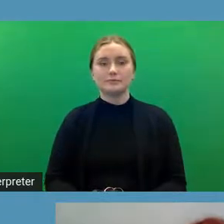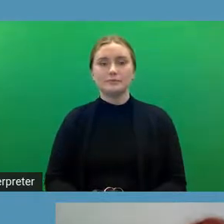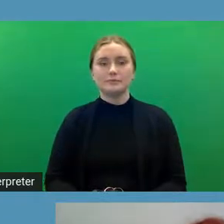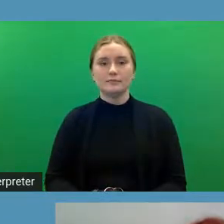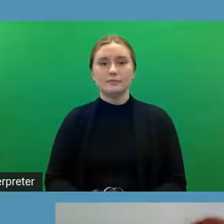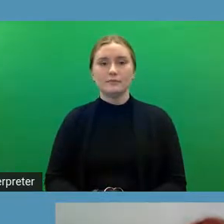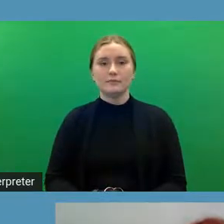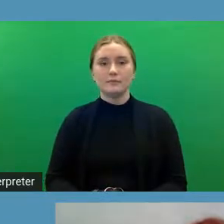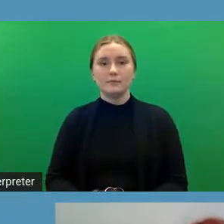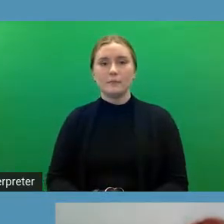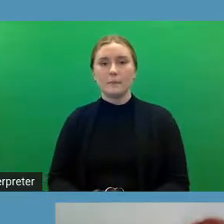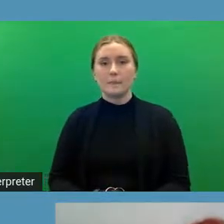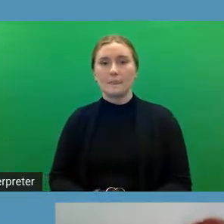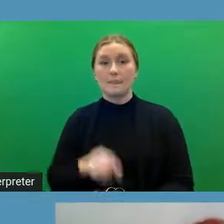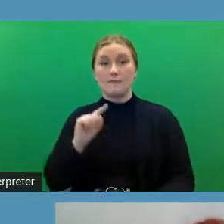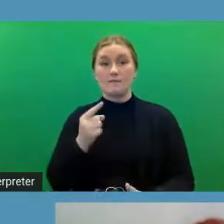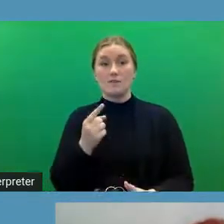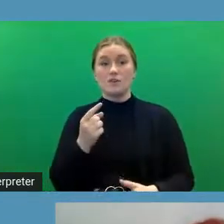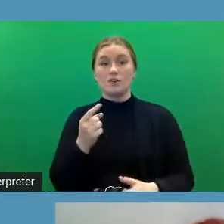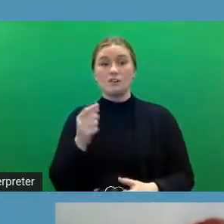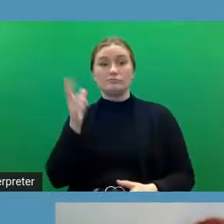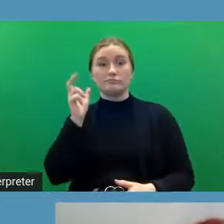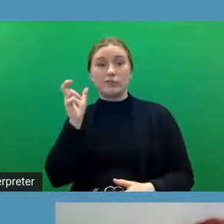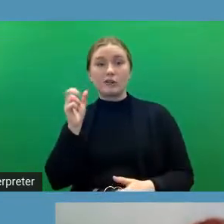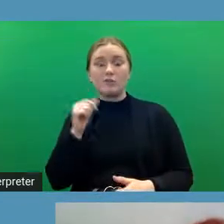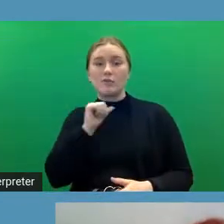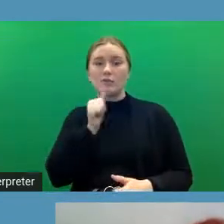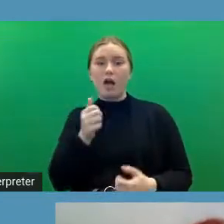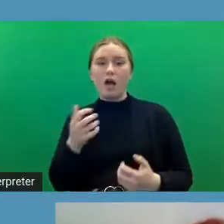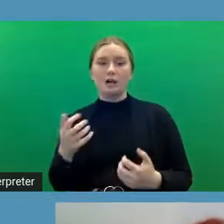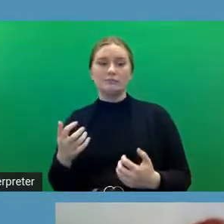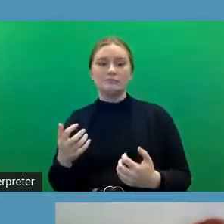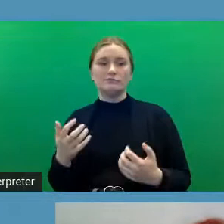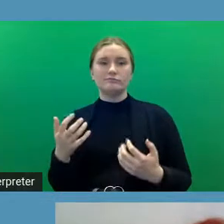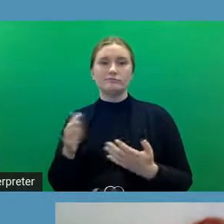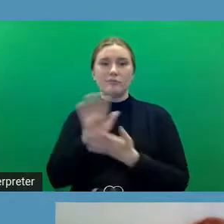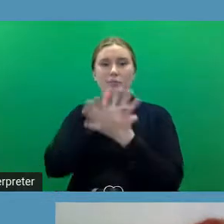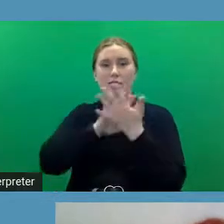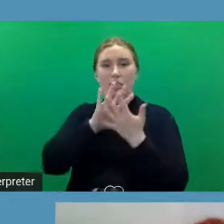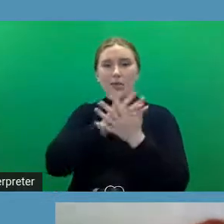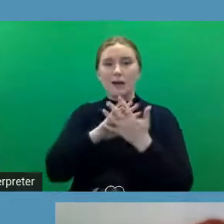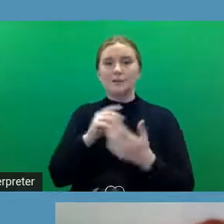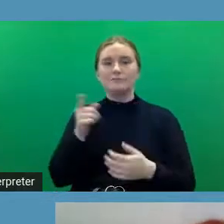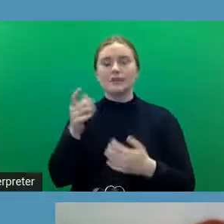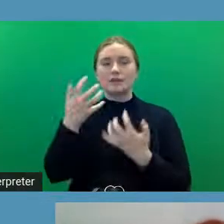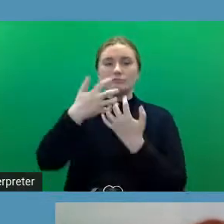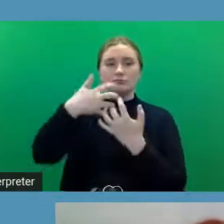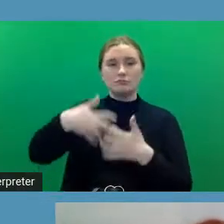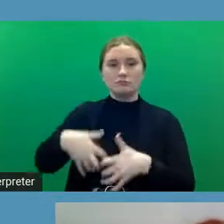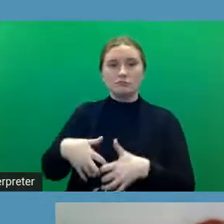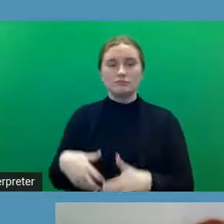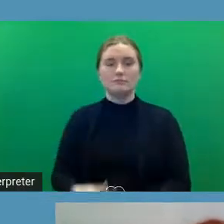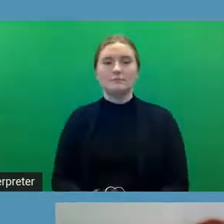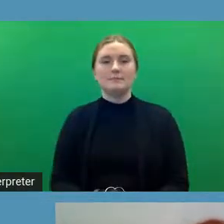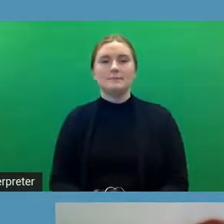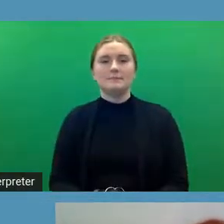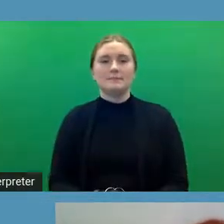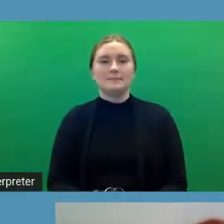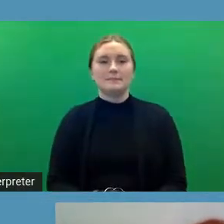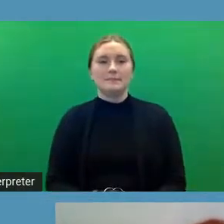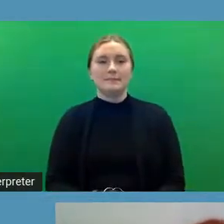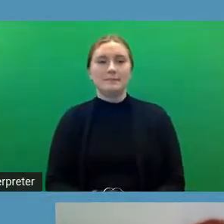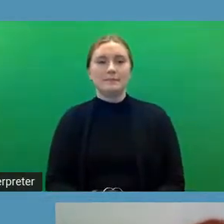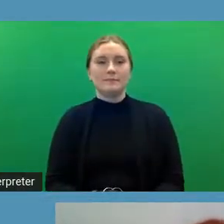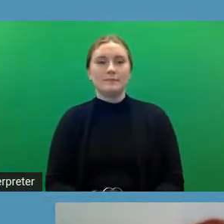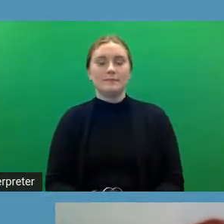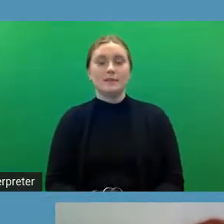And the source audio doesn't interfere. And then the other approach I described, which I may have emphasized more because it's a